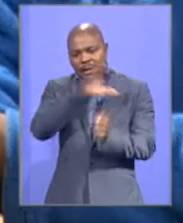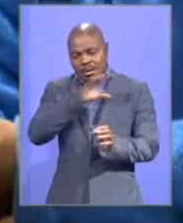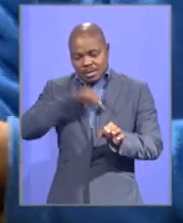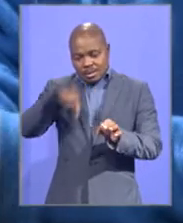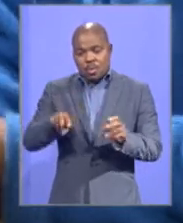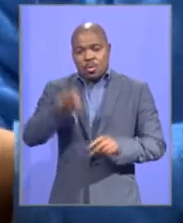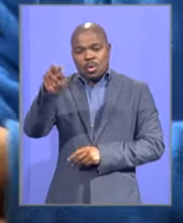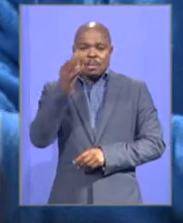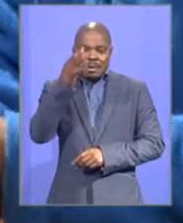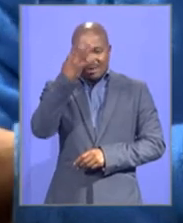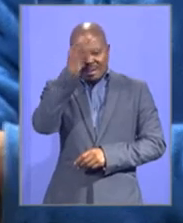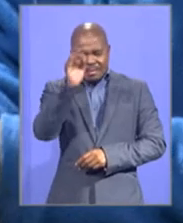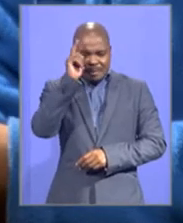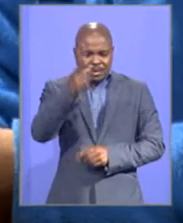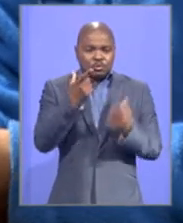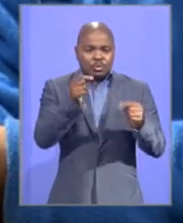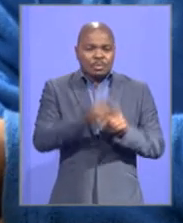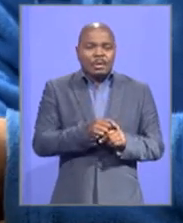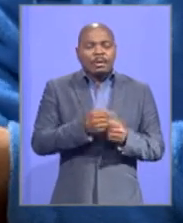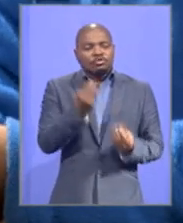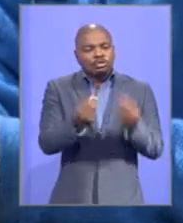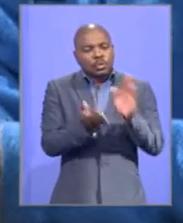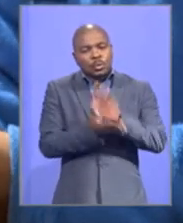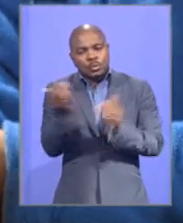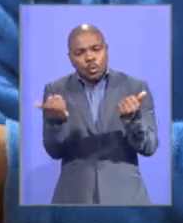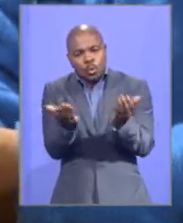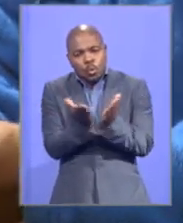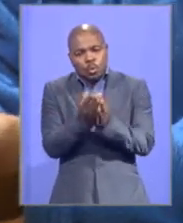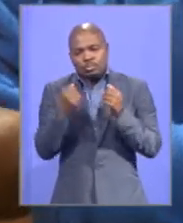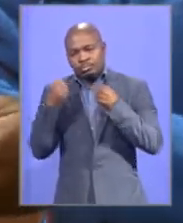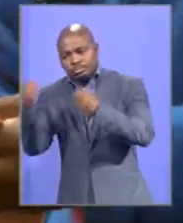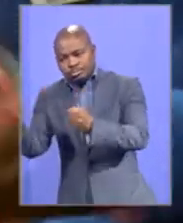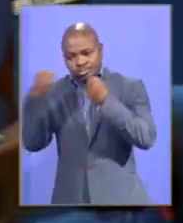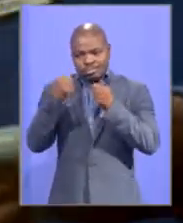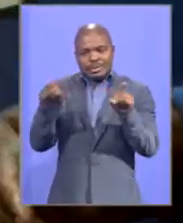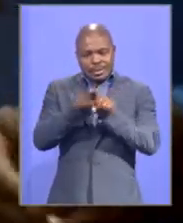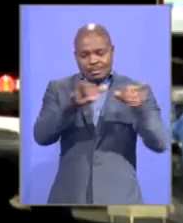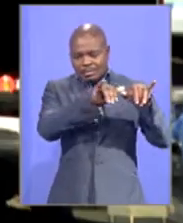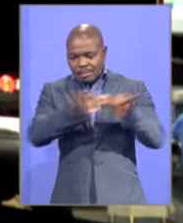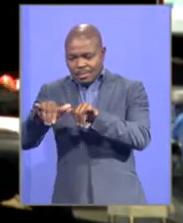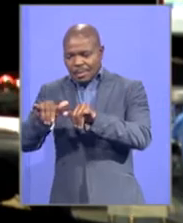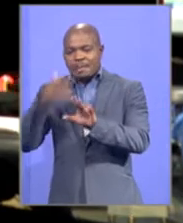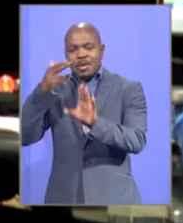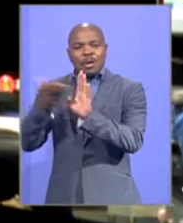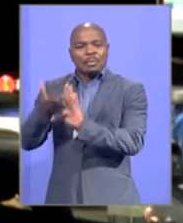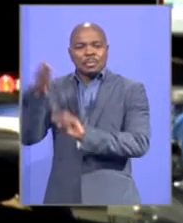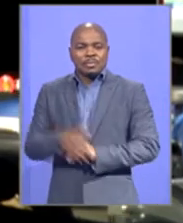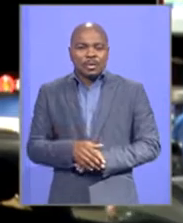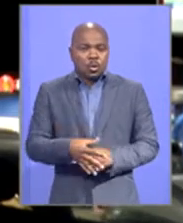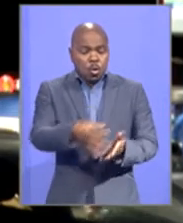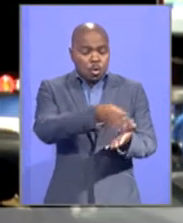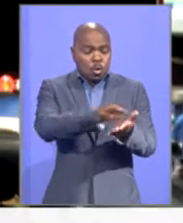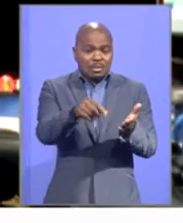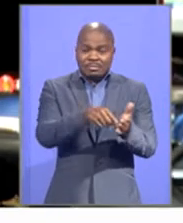fetola dikontraka tsa ga jaana tsa go rwalela bana kwa dikolong gore di tsamaisana le phetogo ya tlhwatlhwa ya lookwane. Dikontraka tseo ga di